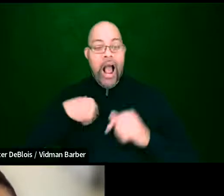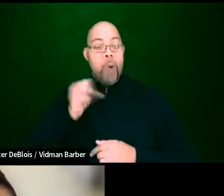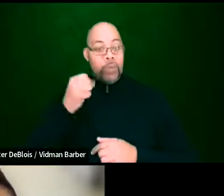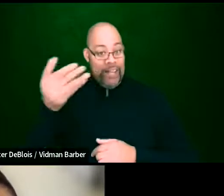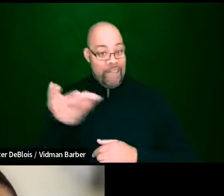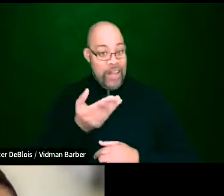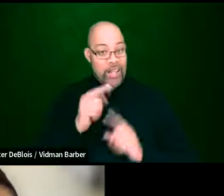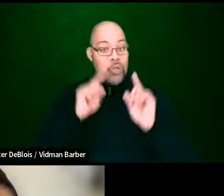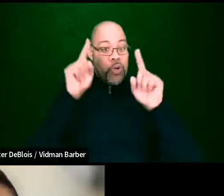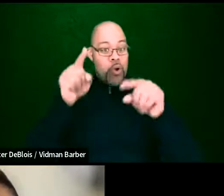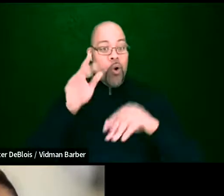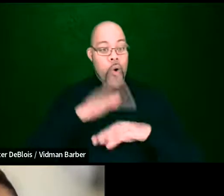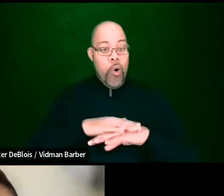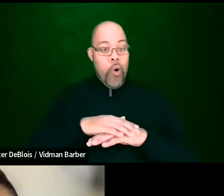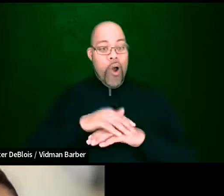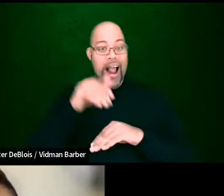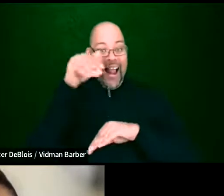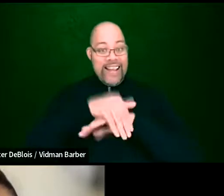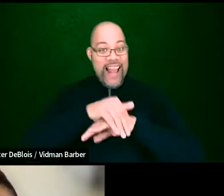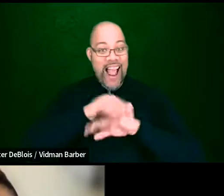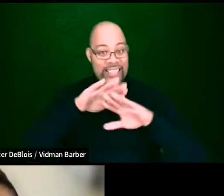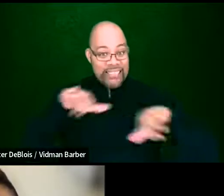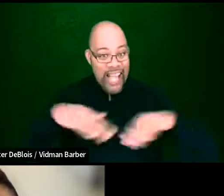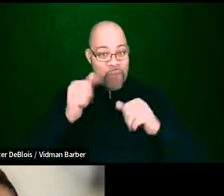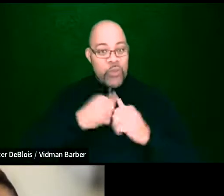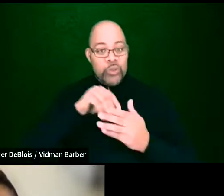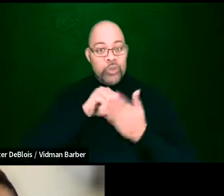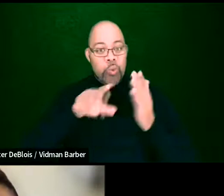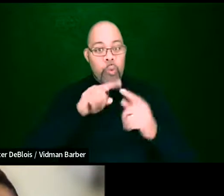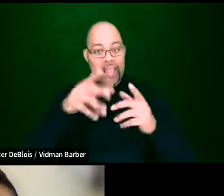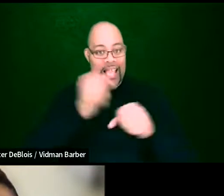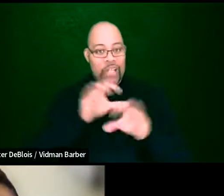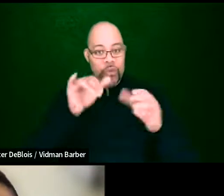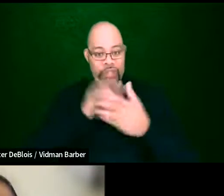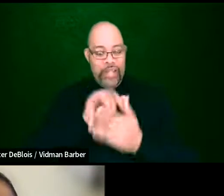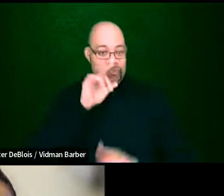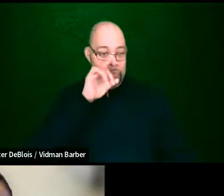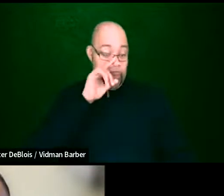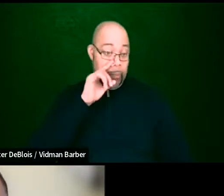invited to go out on the night dive with our students when they got to do that.